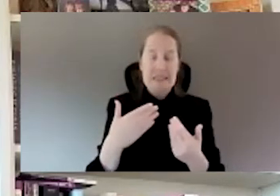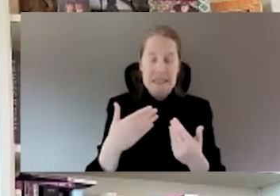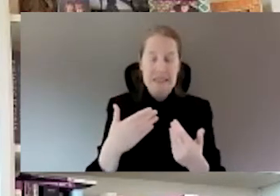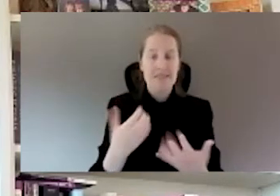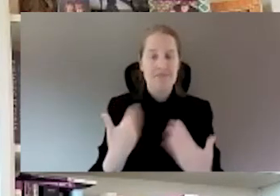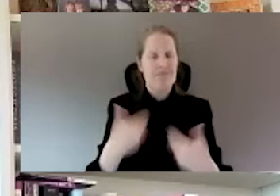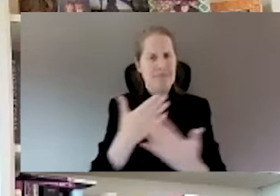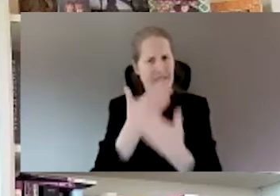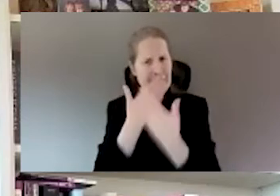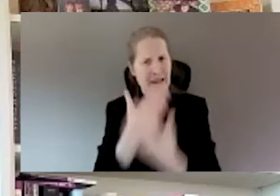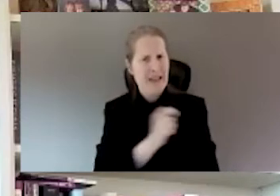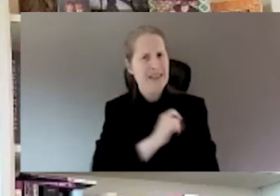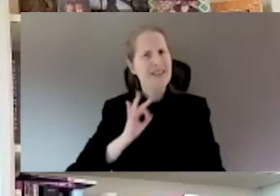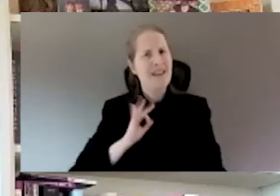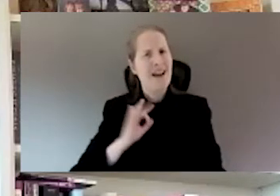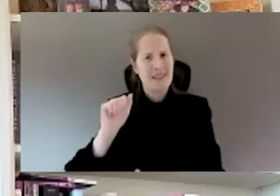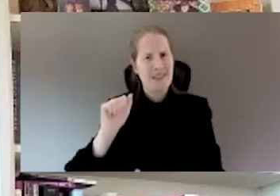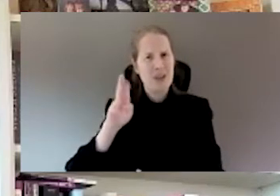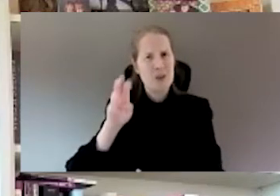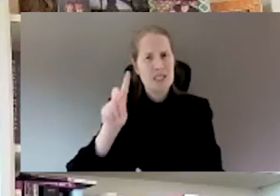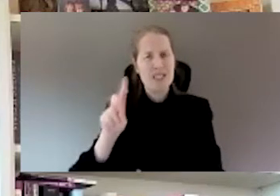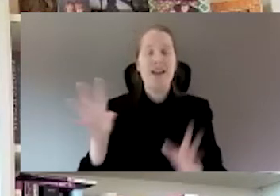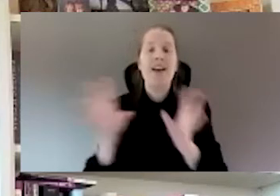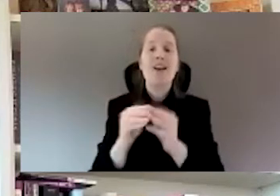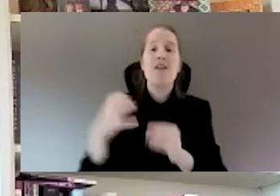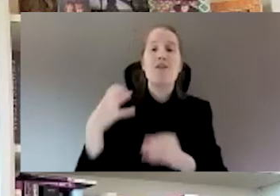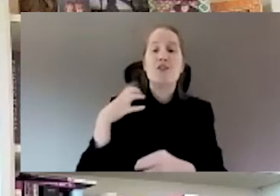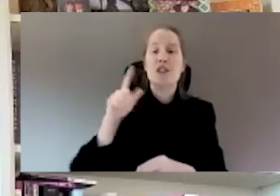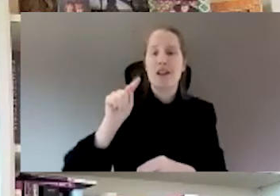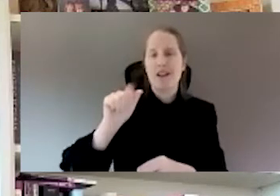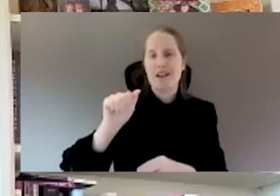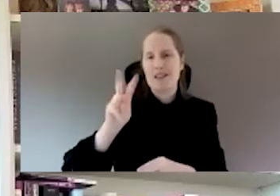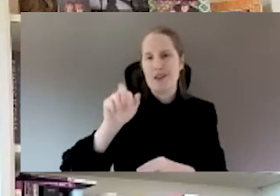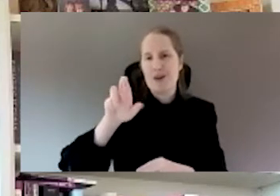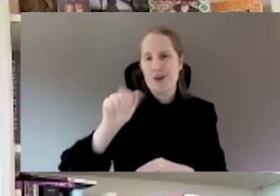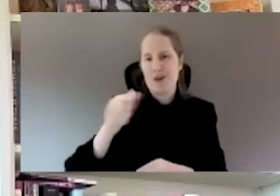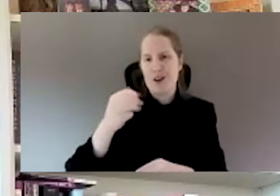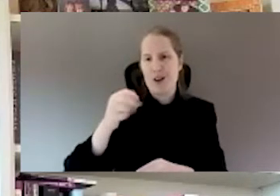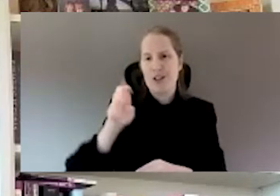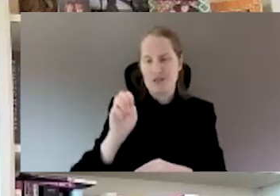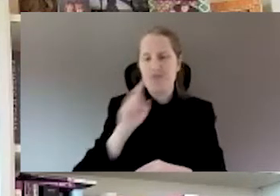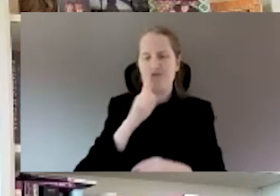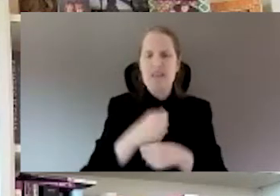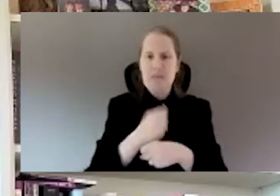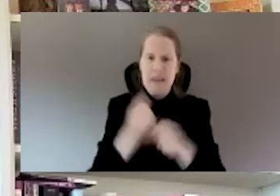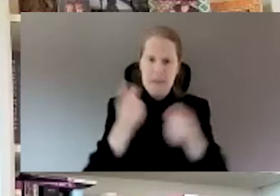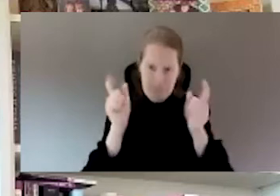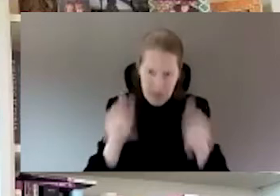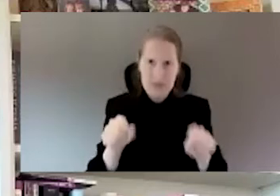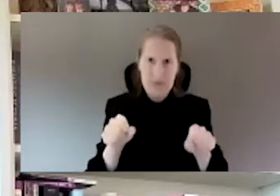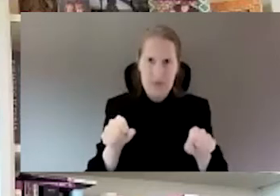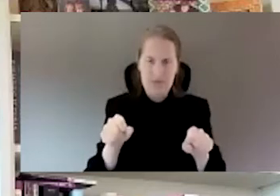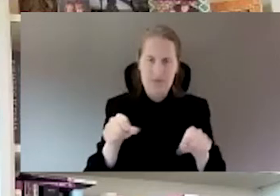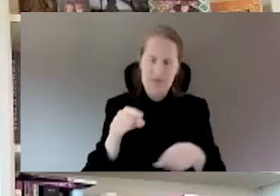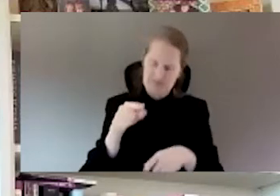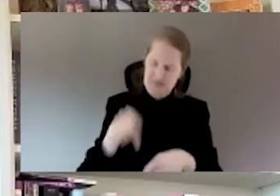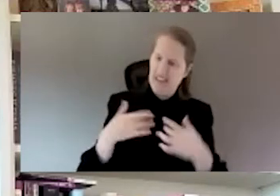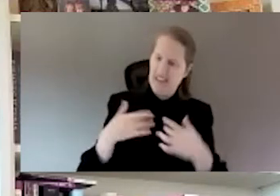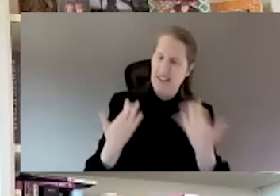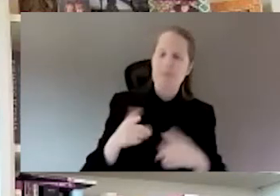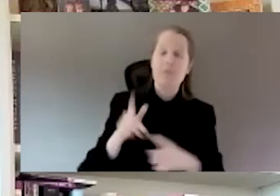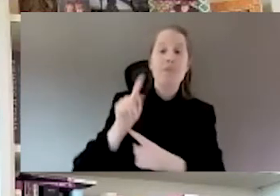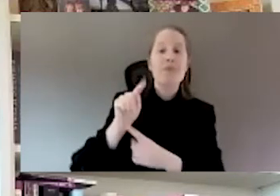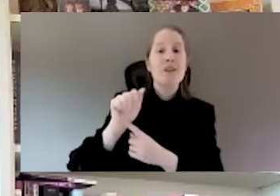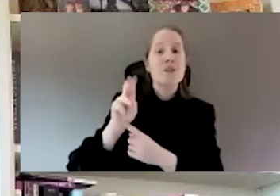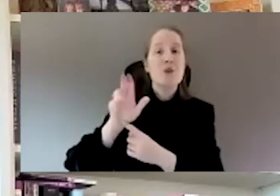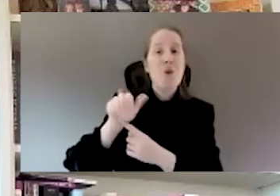staff and conference chair Tawara Good, who have made this event possible. Tawara had a vision back in January